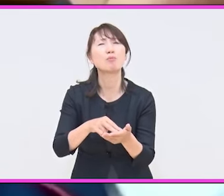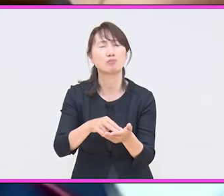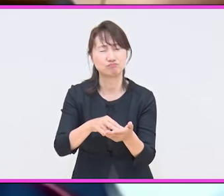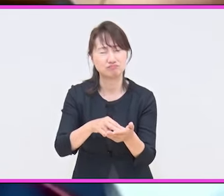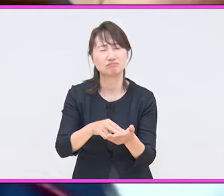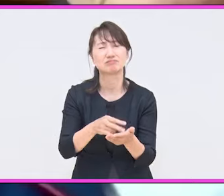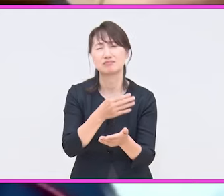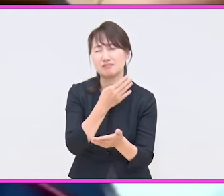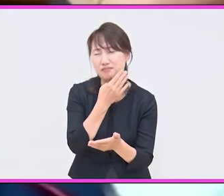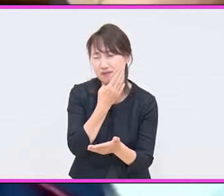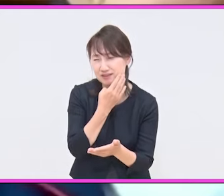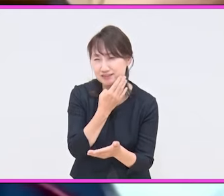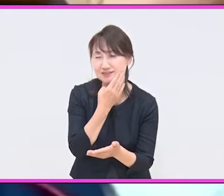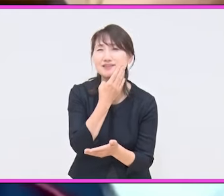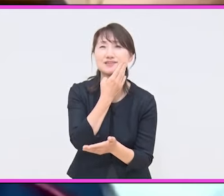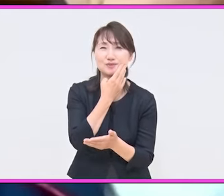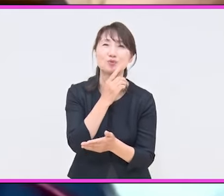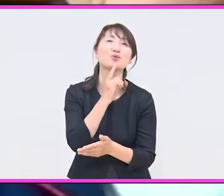think.